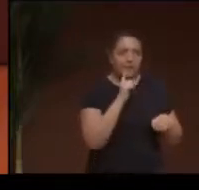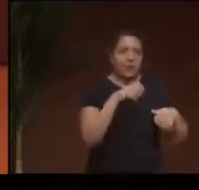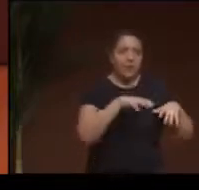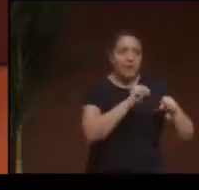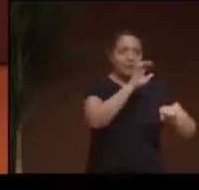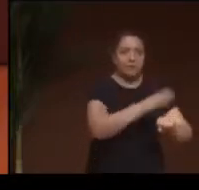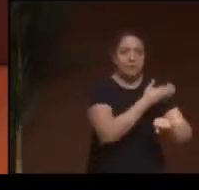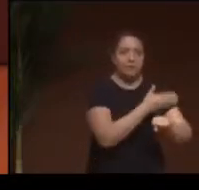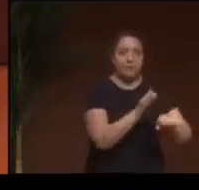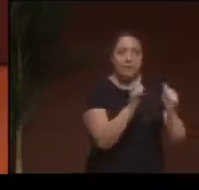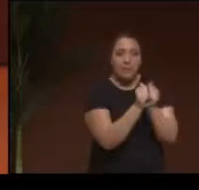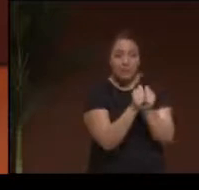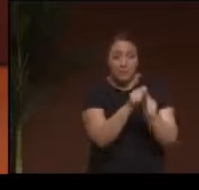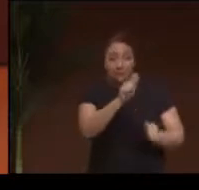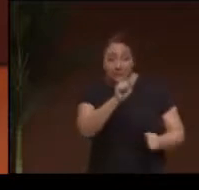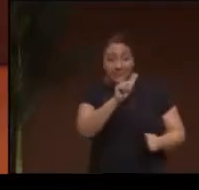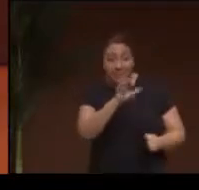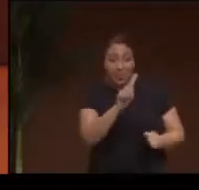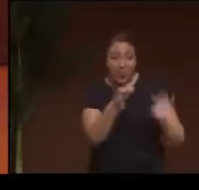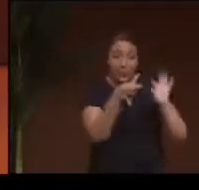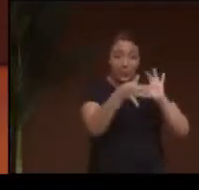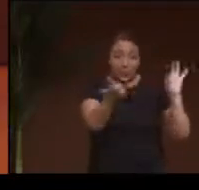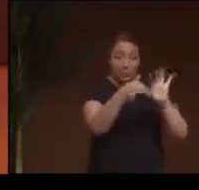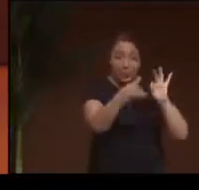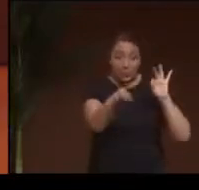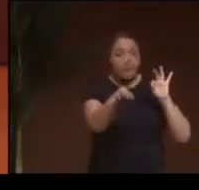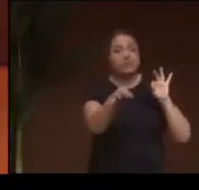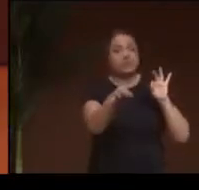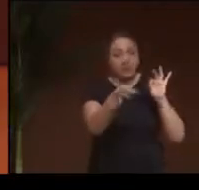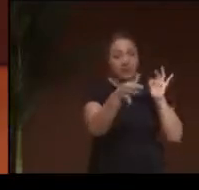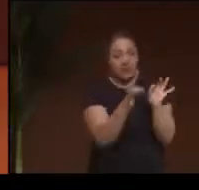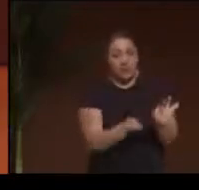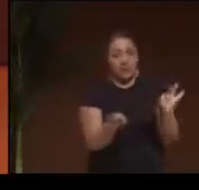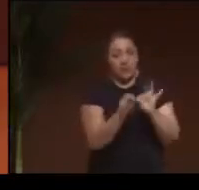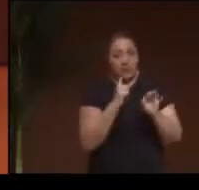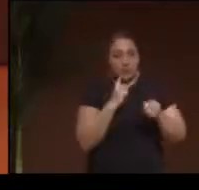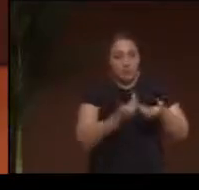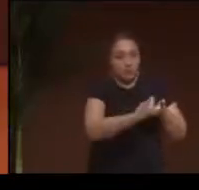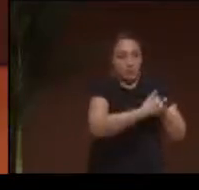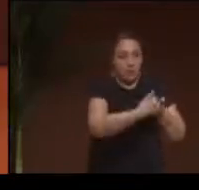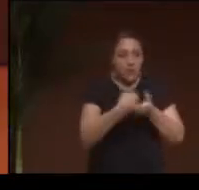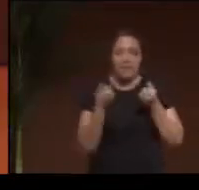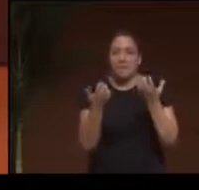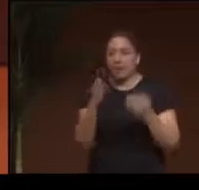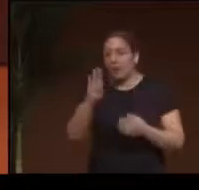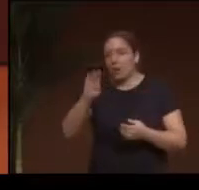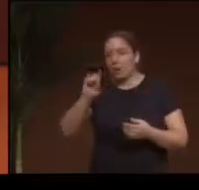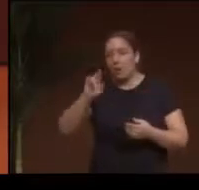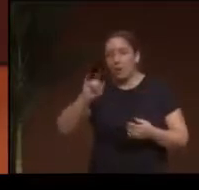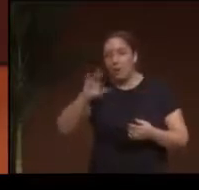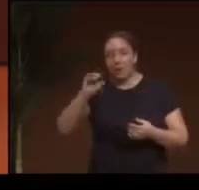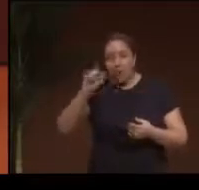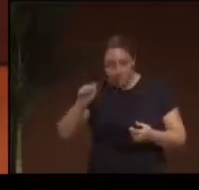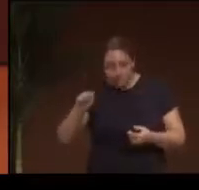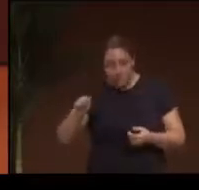using Taino words. And we were instrumental in getting a lot of people into the fold. You know, a lot of Boricuas and Dominicans would go to the